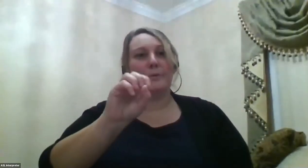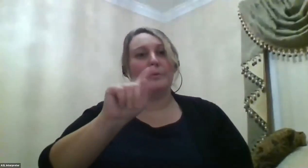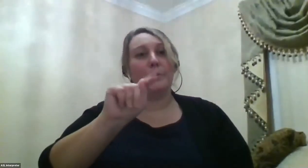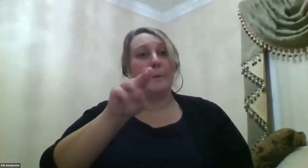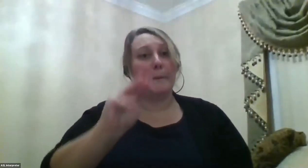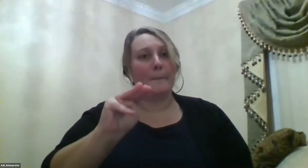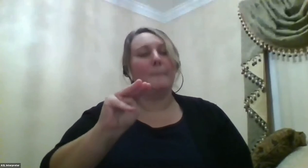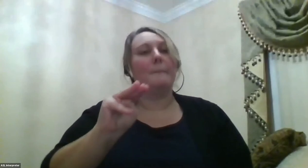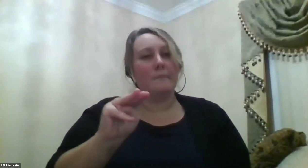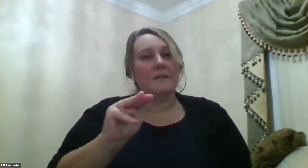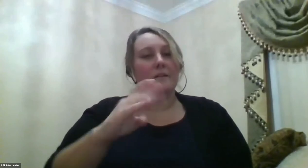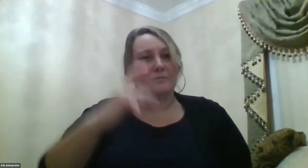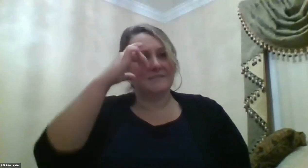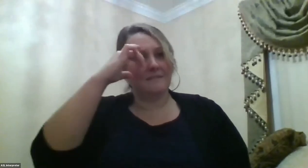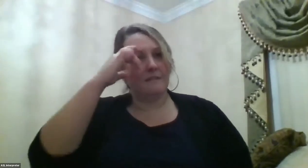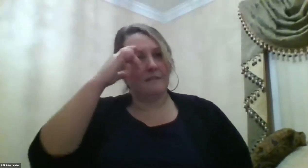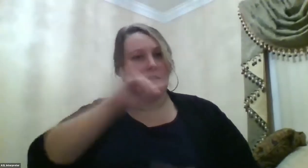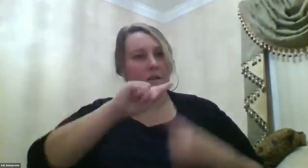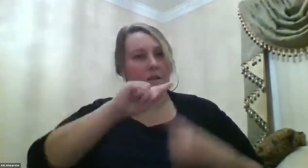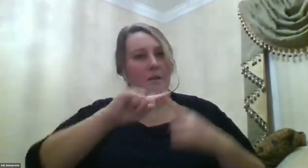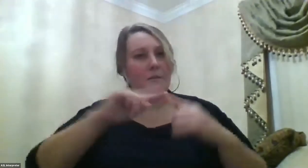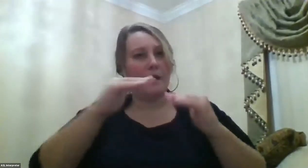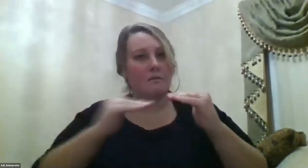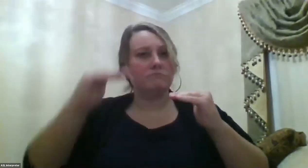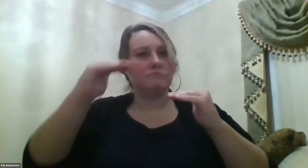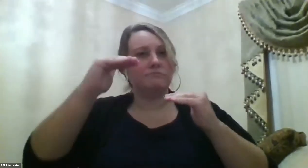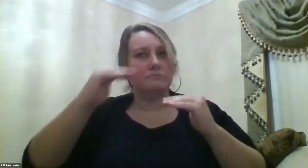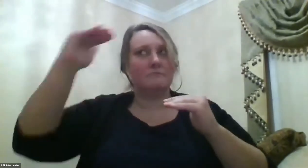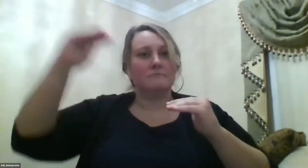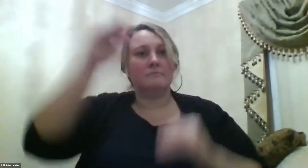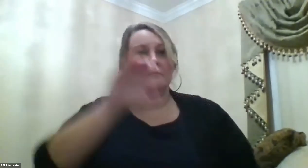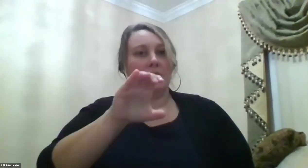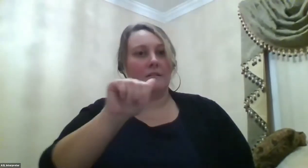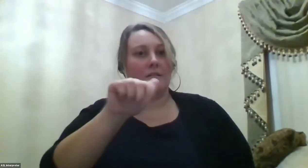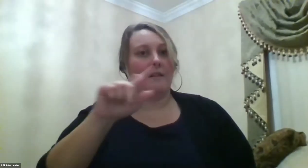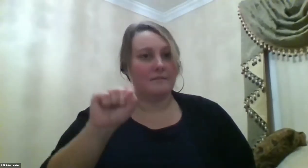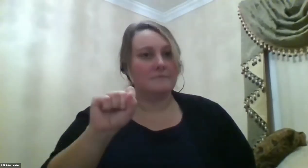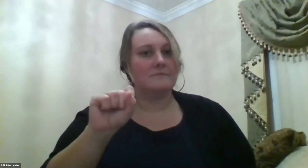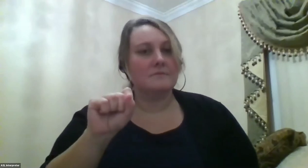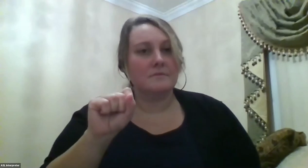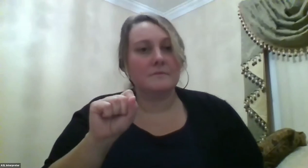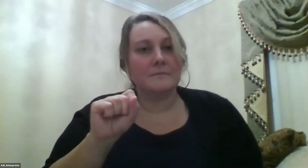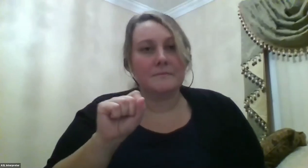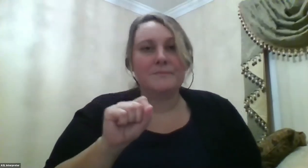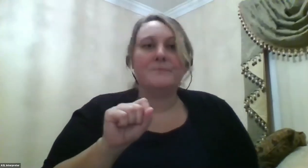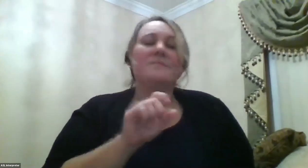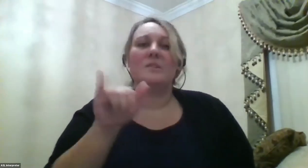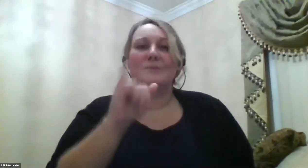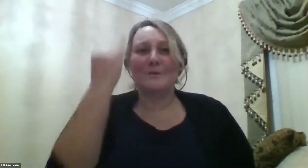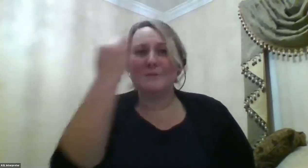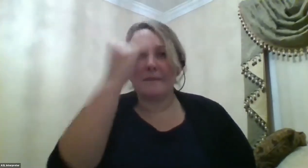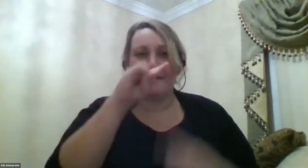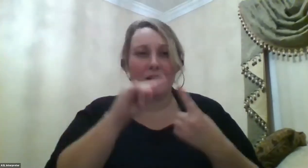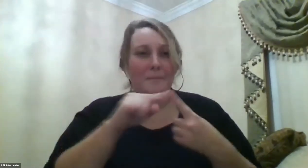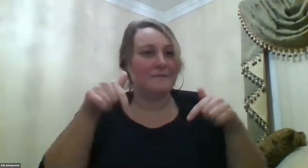statuary, and also thinking about this particular moment and how it's a moment for monuments and a moment